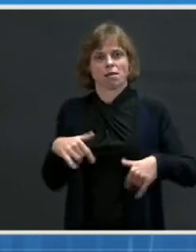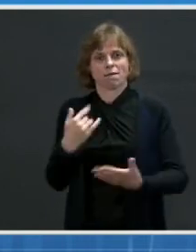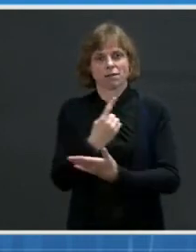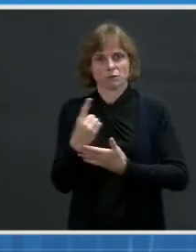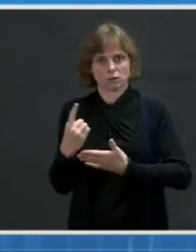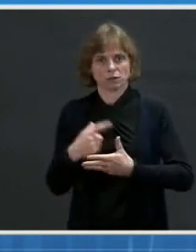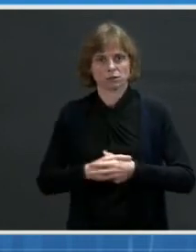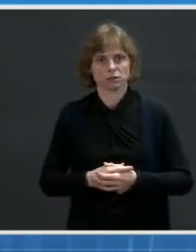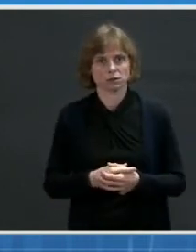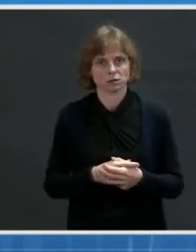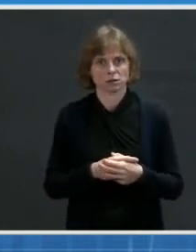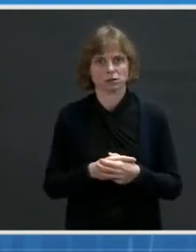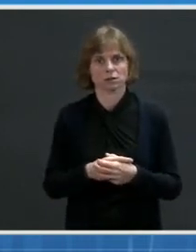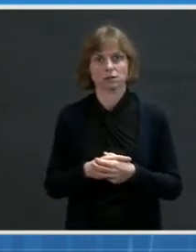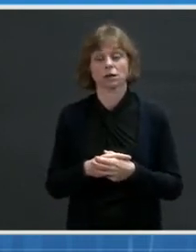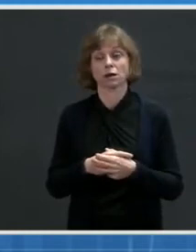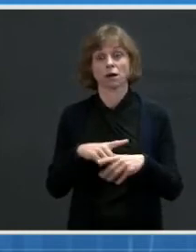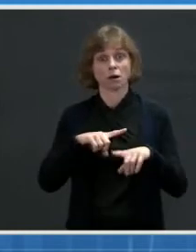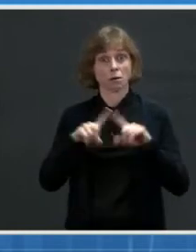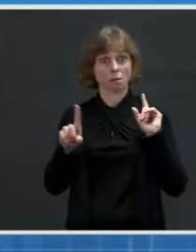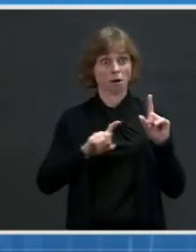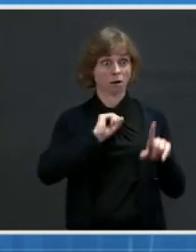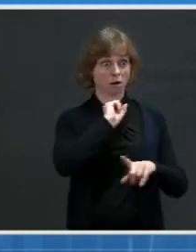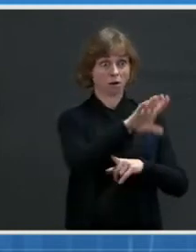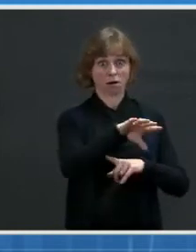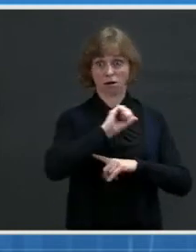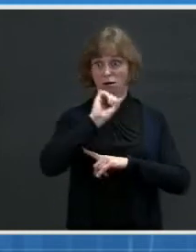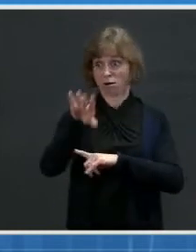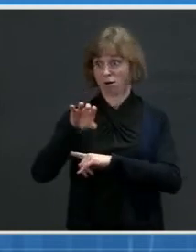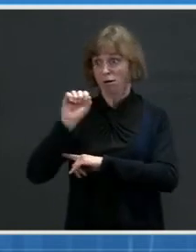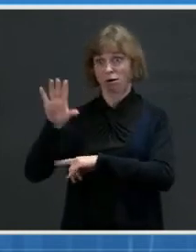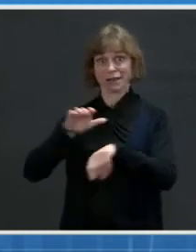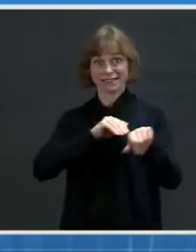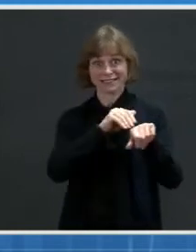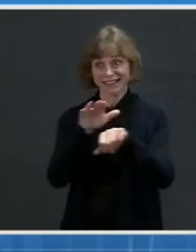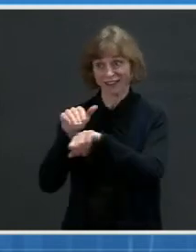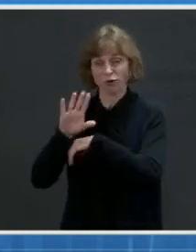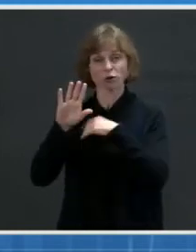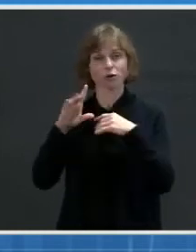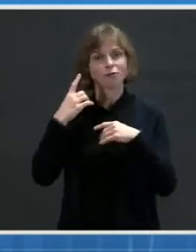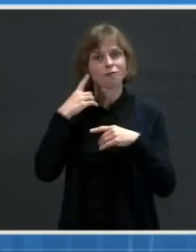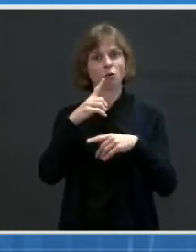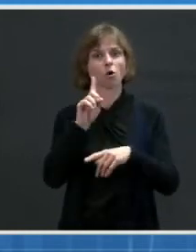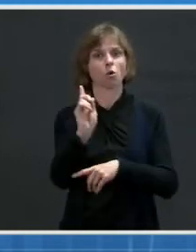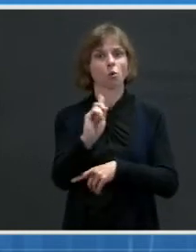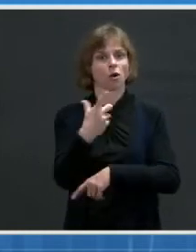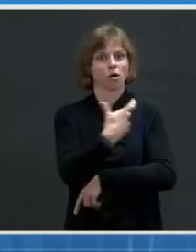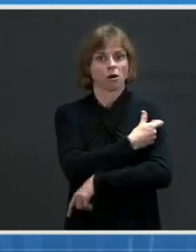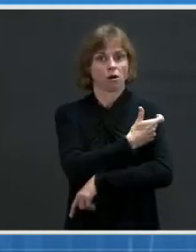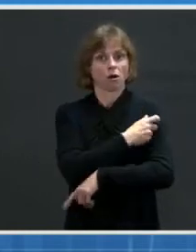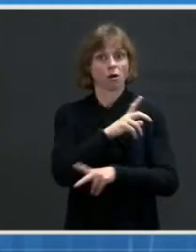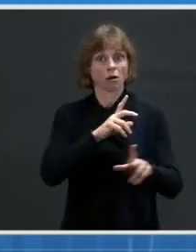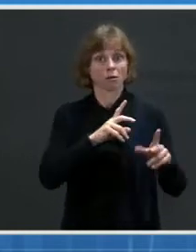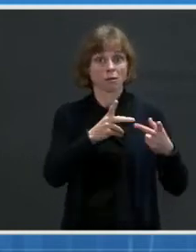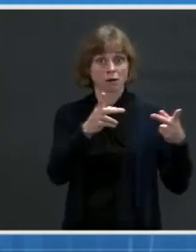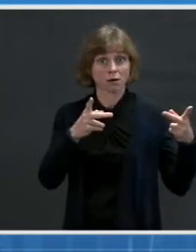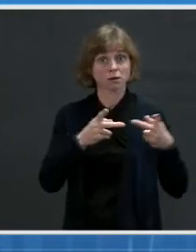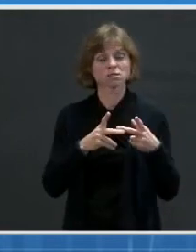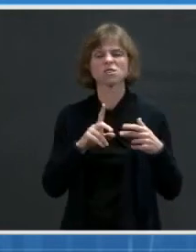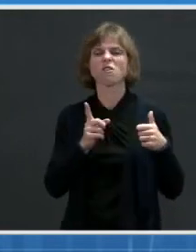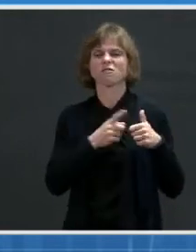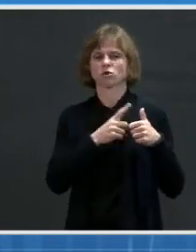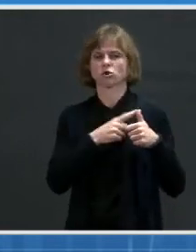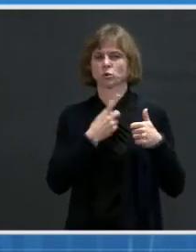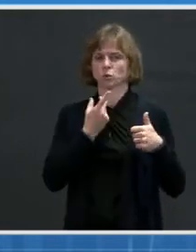But delivering doses to administration sites is, as we know, only the first step. Sites around the country